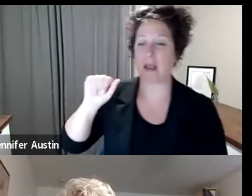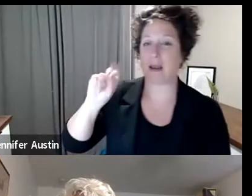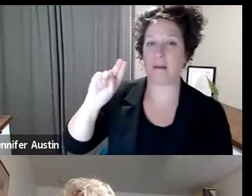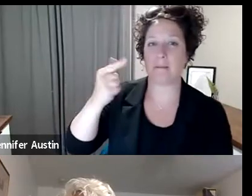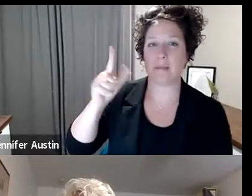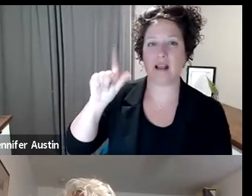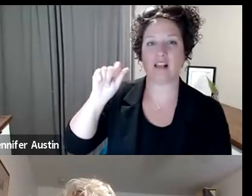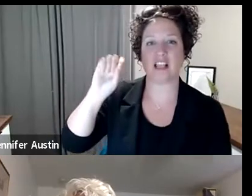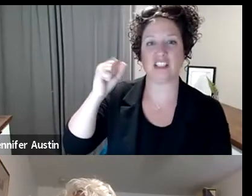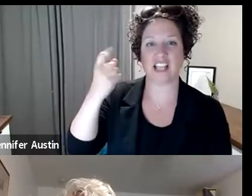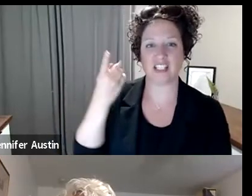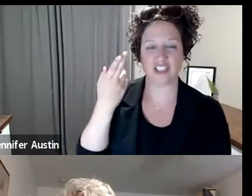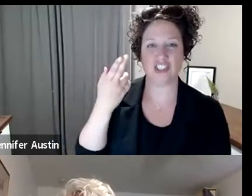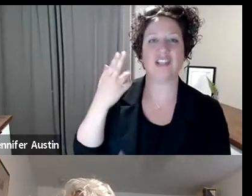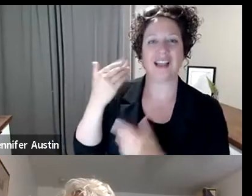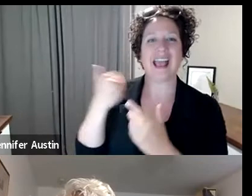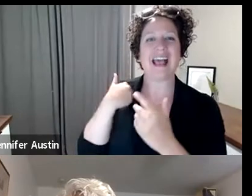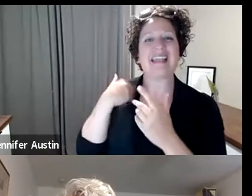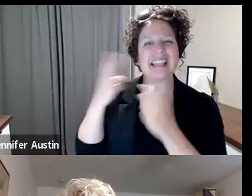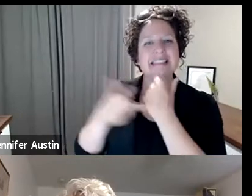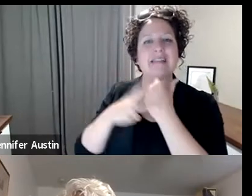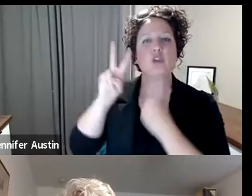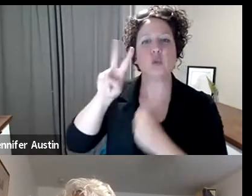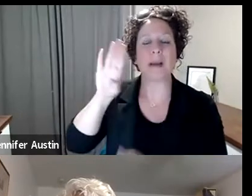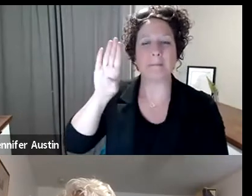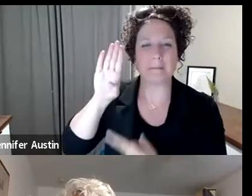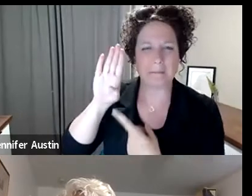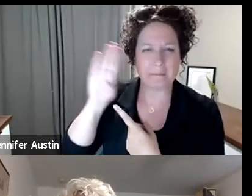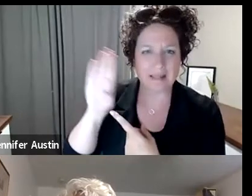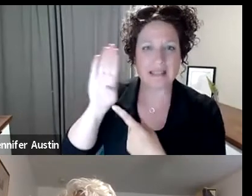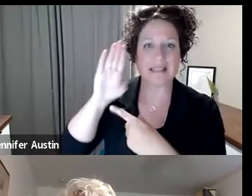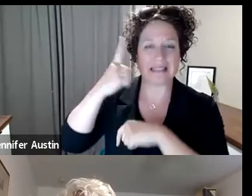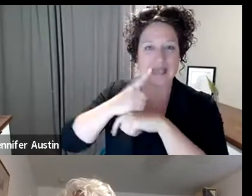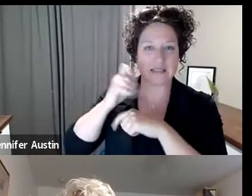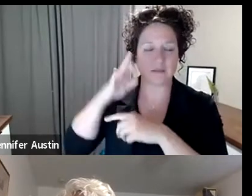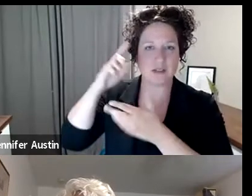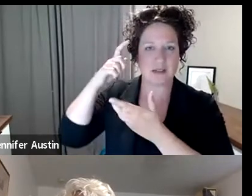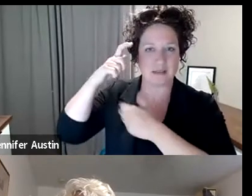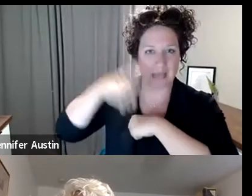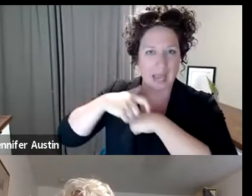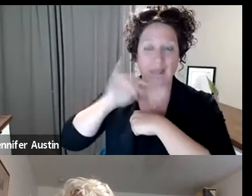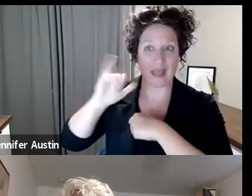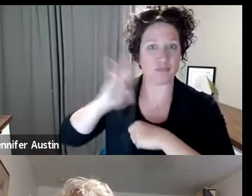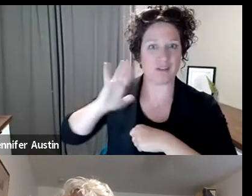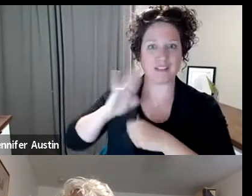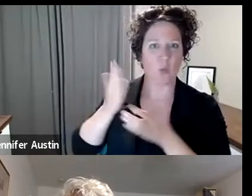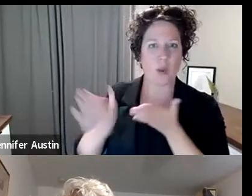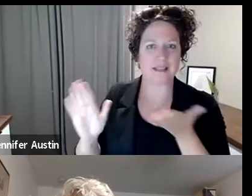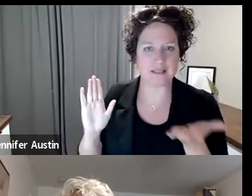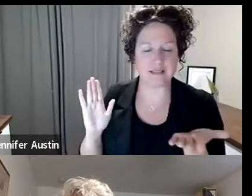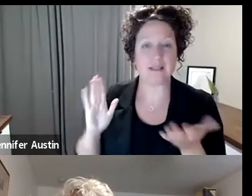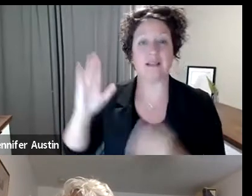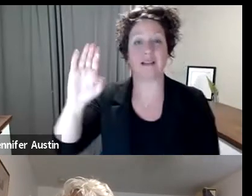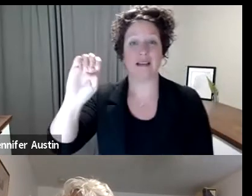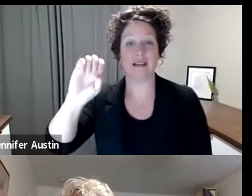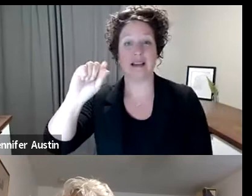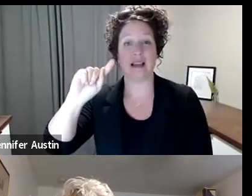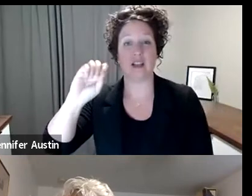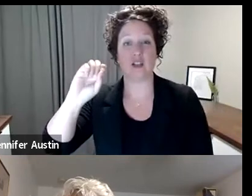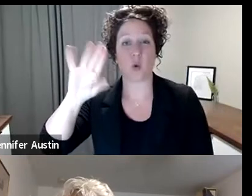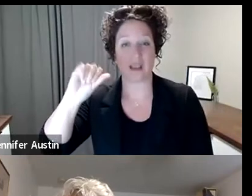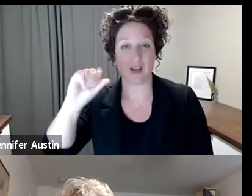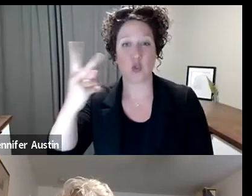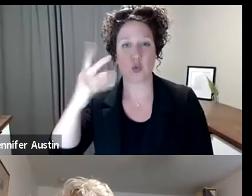billion days of time that were previously being wasted. And in Estonia, 2%